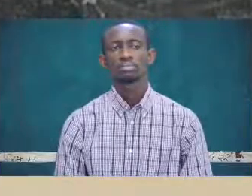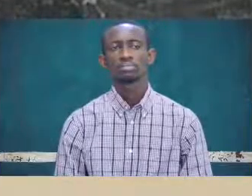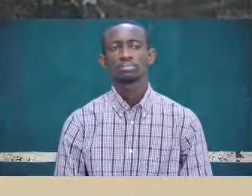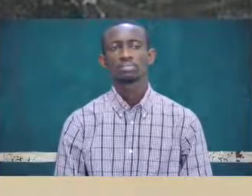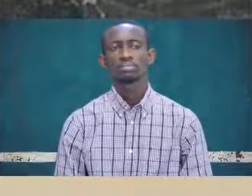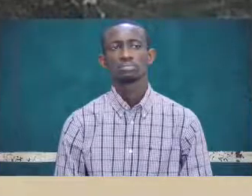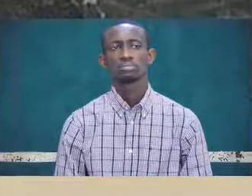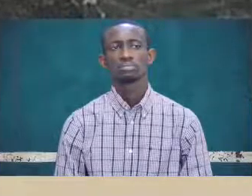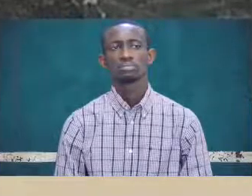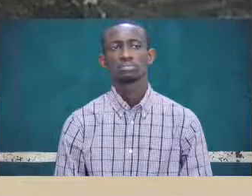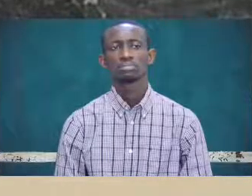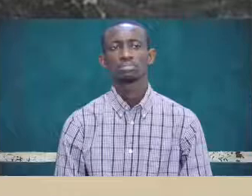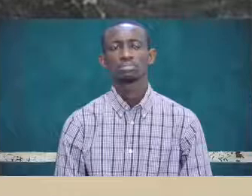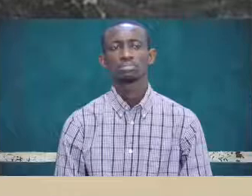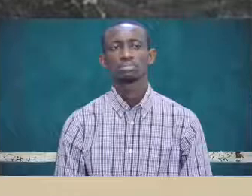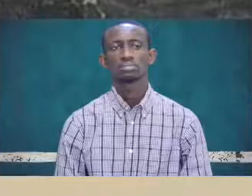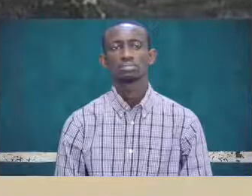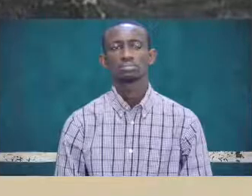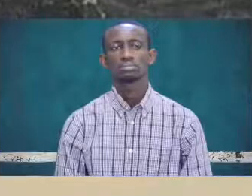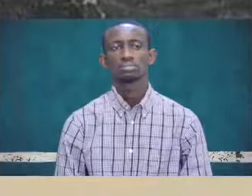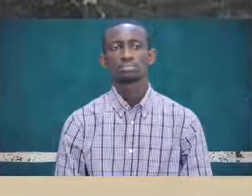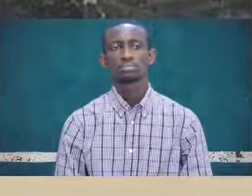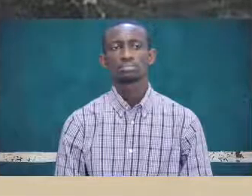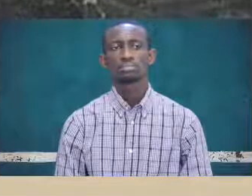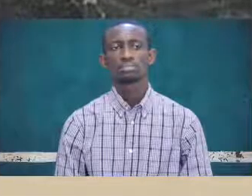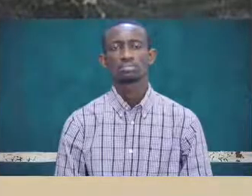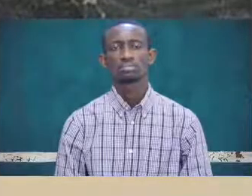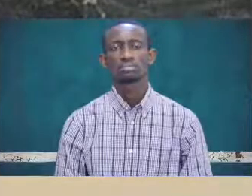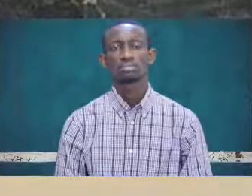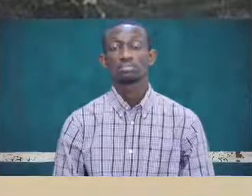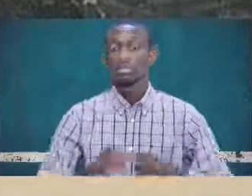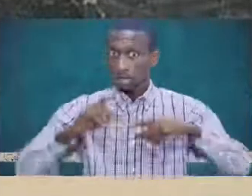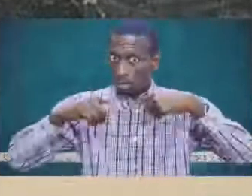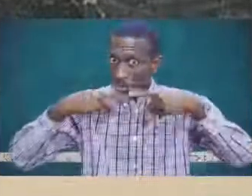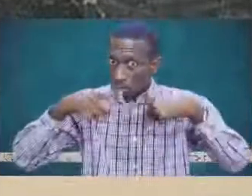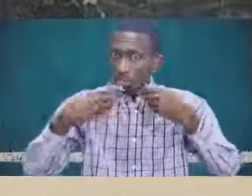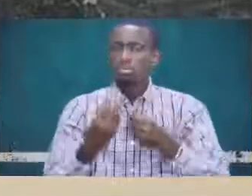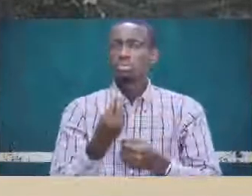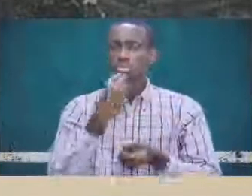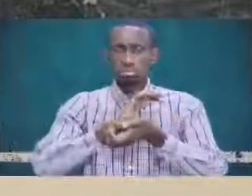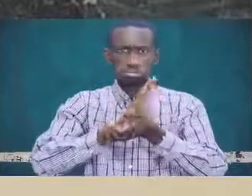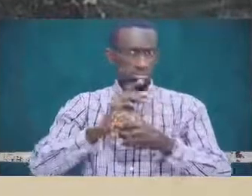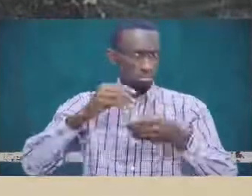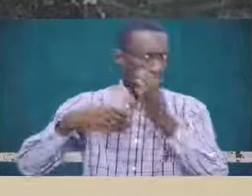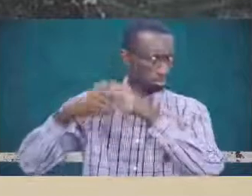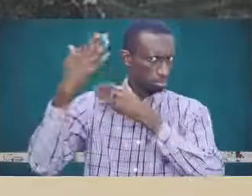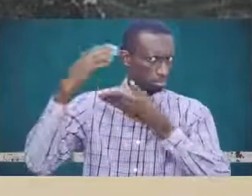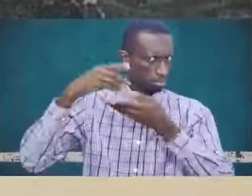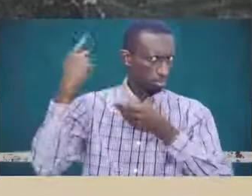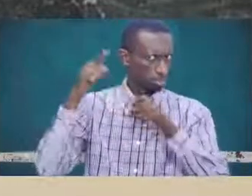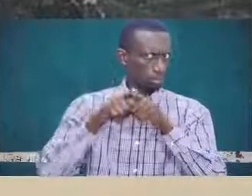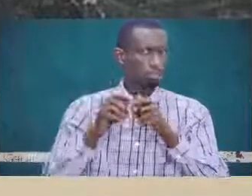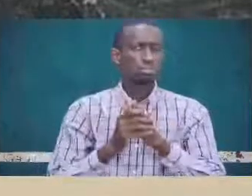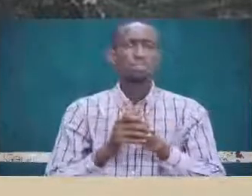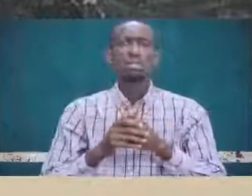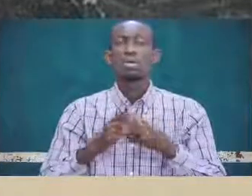Is to talk about digestion, and it is a continuation of the last lesson. This is the second lesson, digestion in